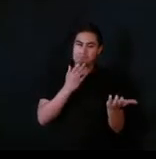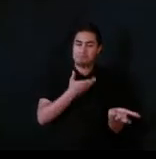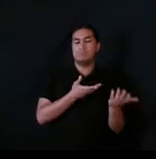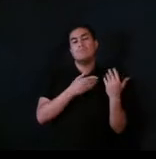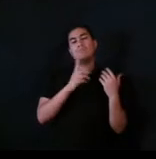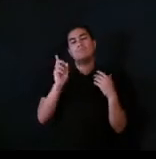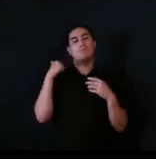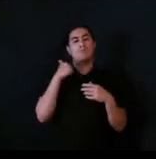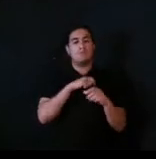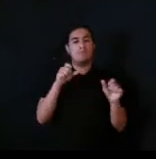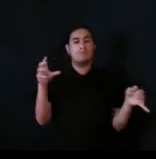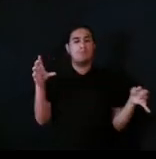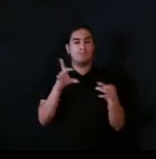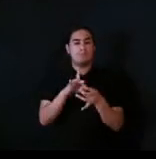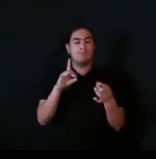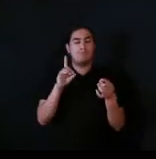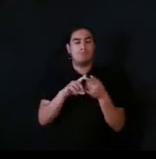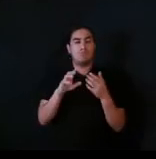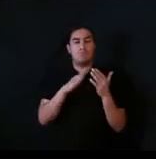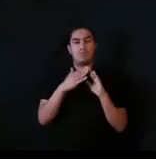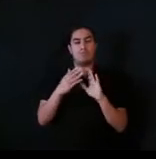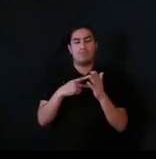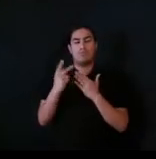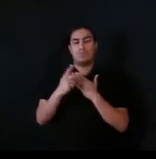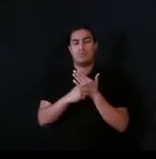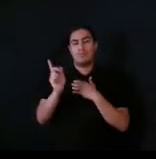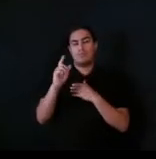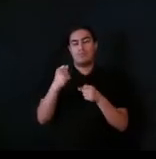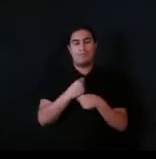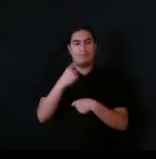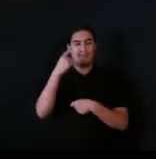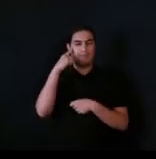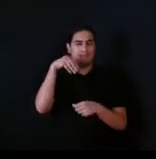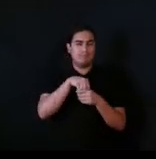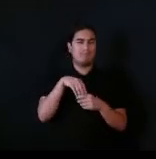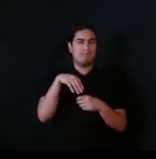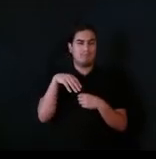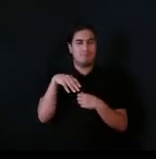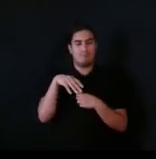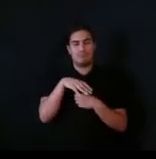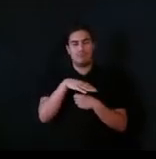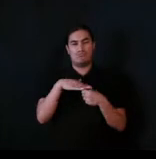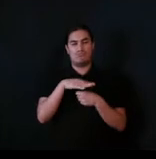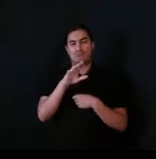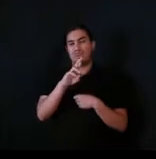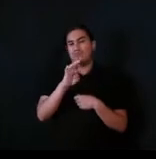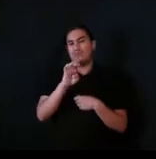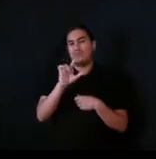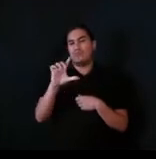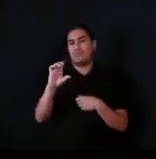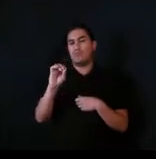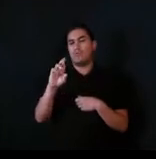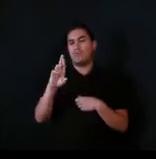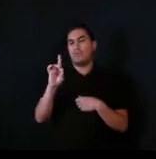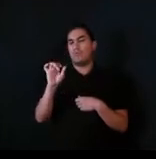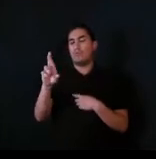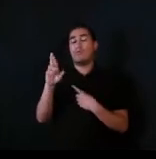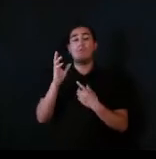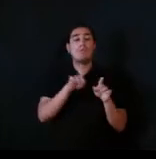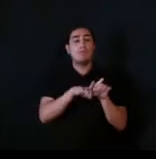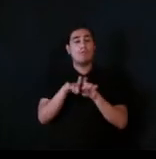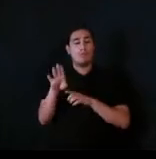where reconnecting communities projects might make sense in the strategic and regional corridors it would also be helpful if more